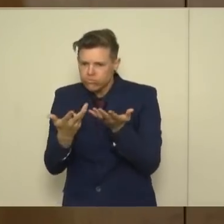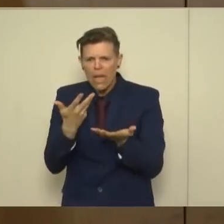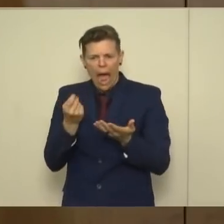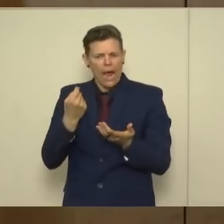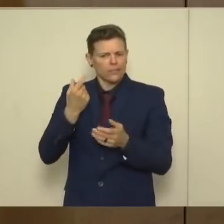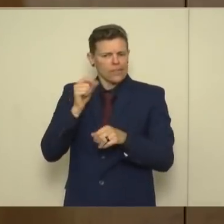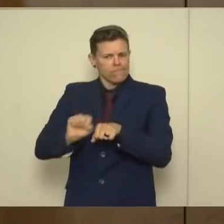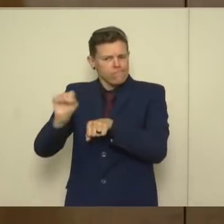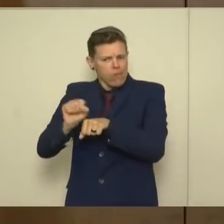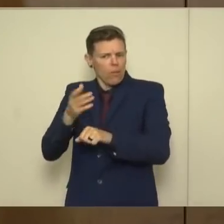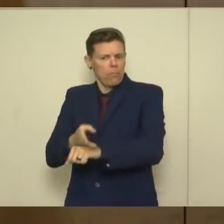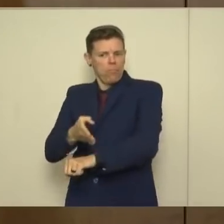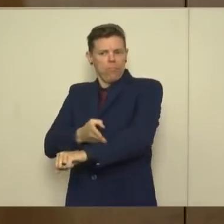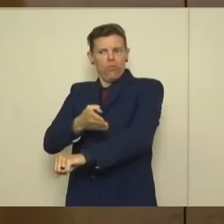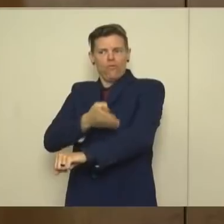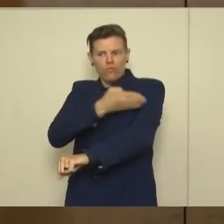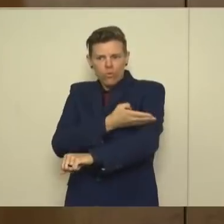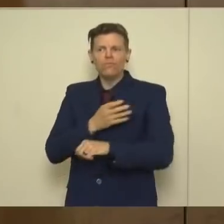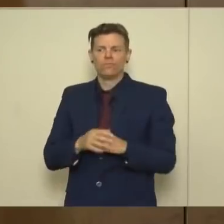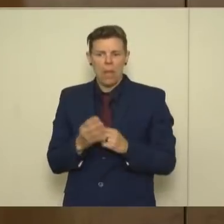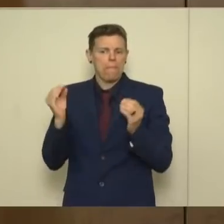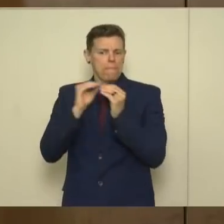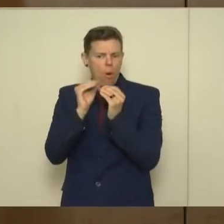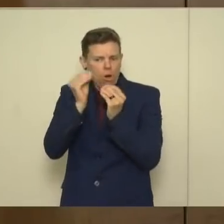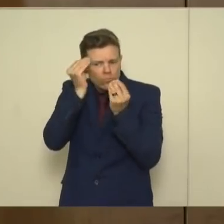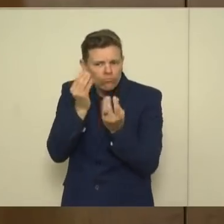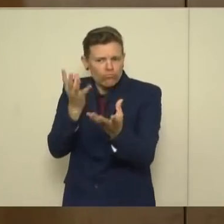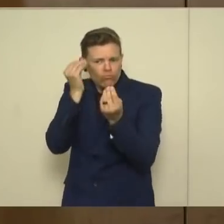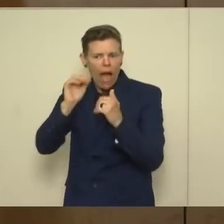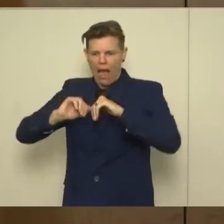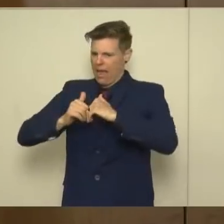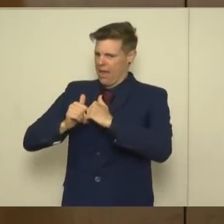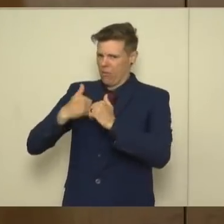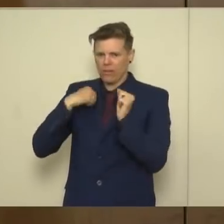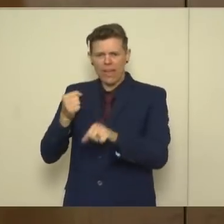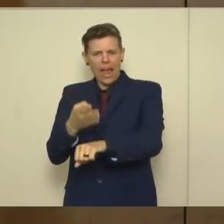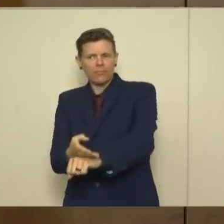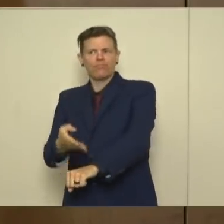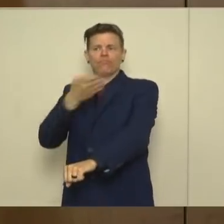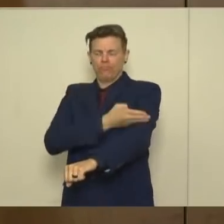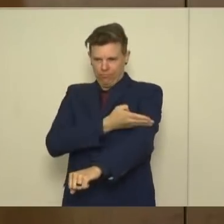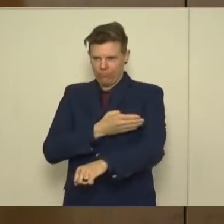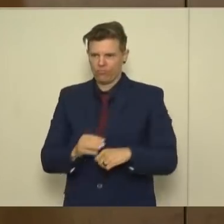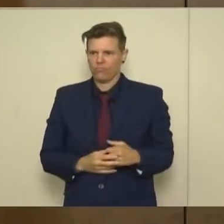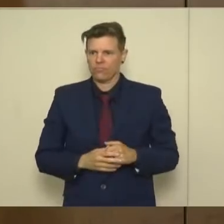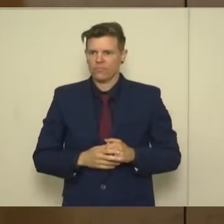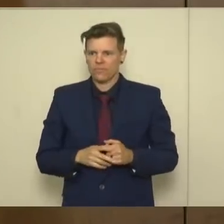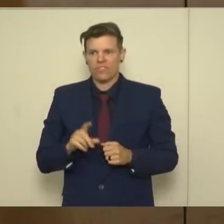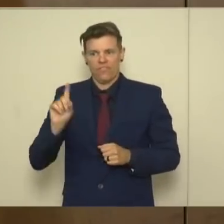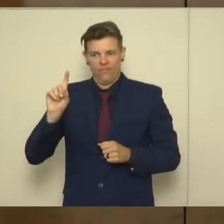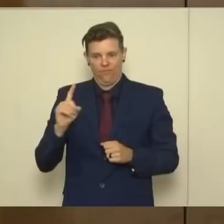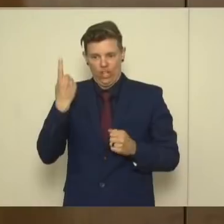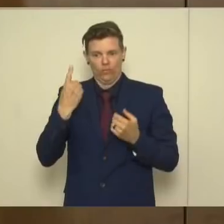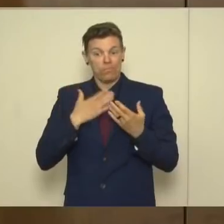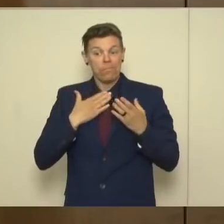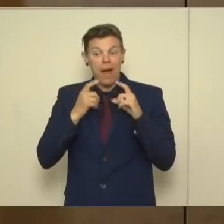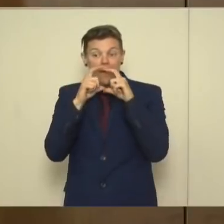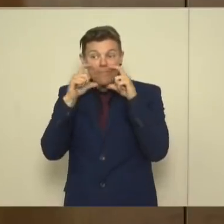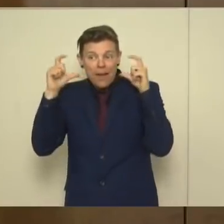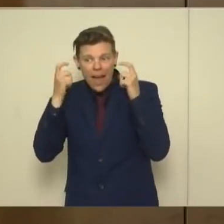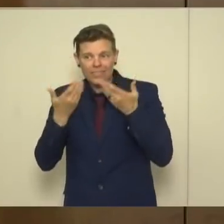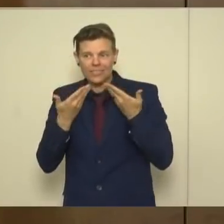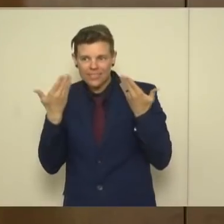how we're doing as a state. I want to highlight this incredibly beautiful mask that was made for me by Monica Salter